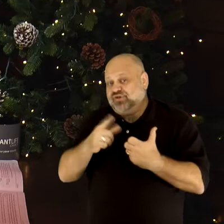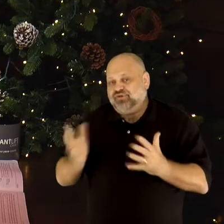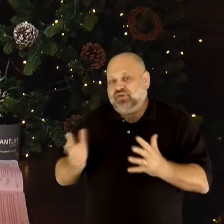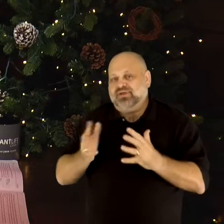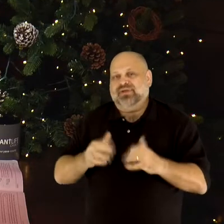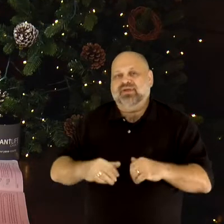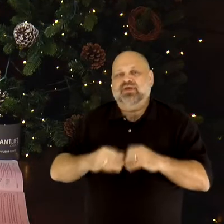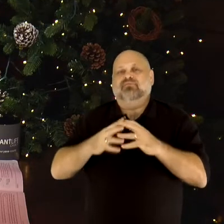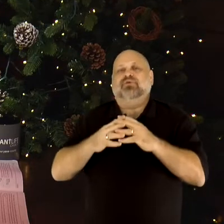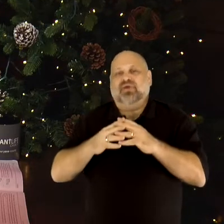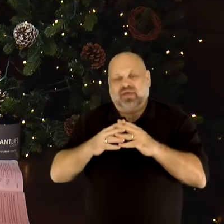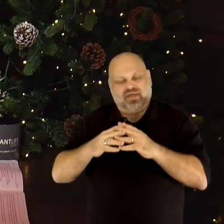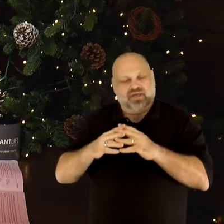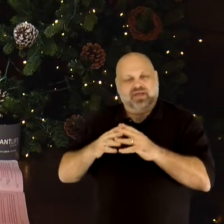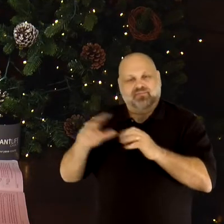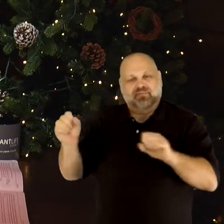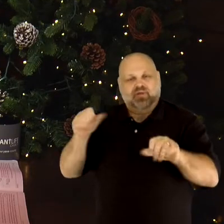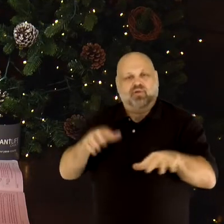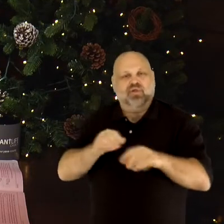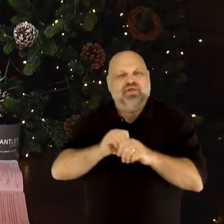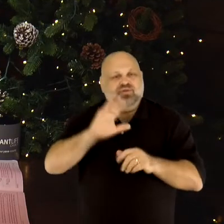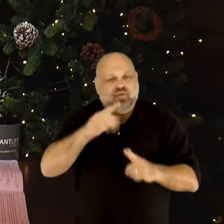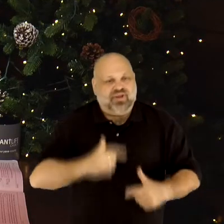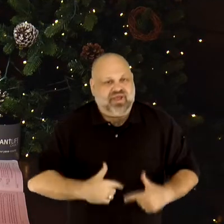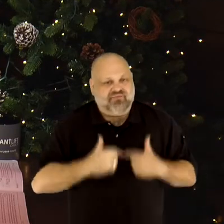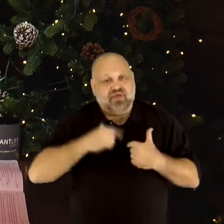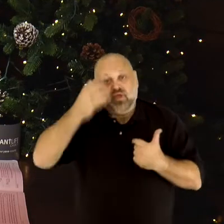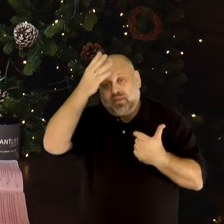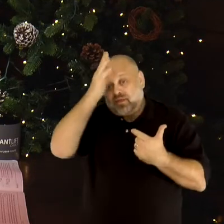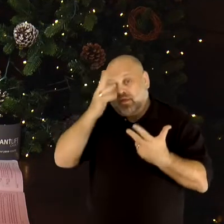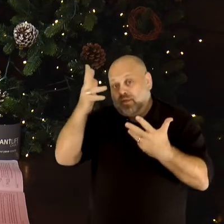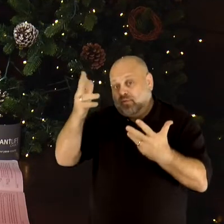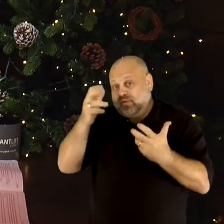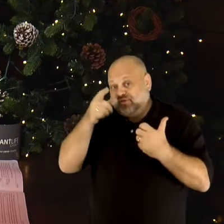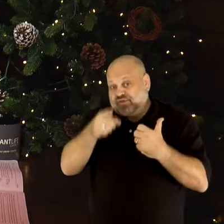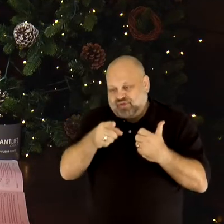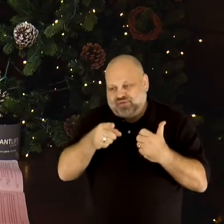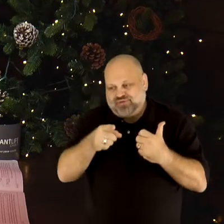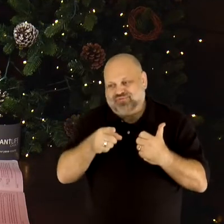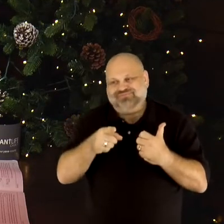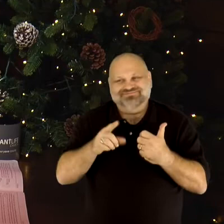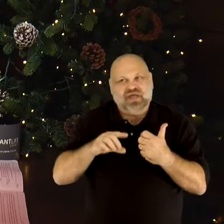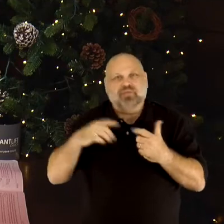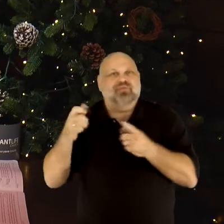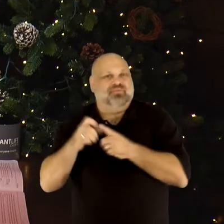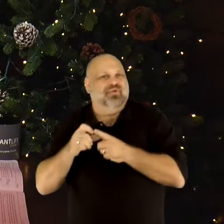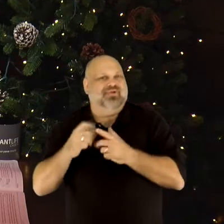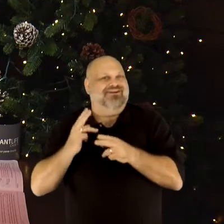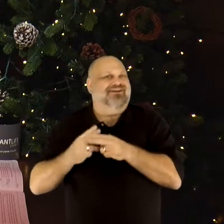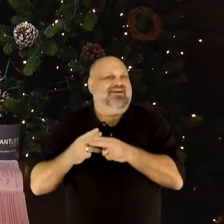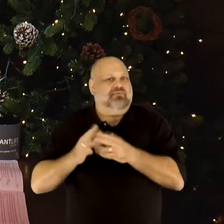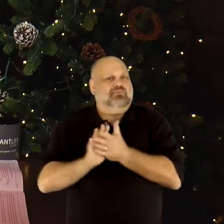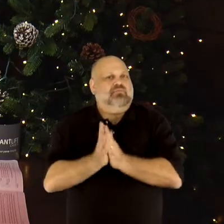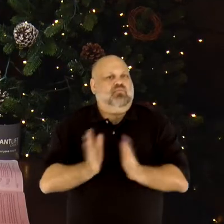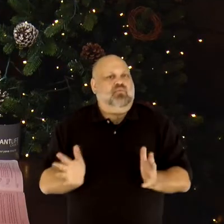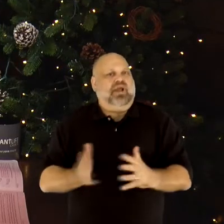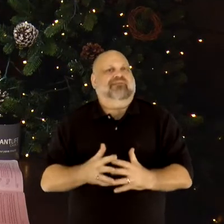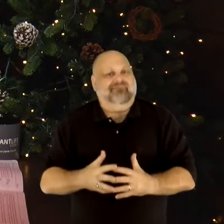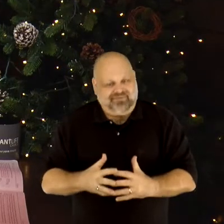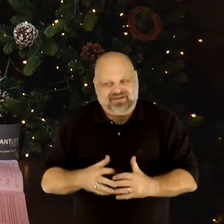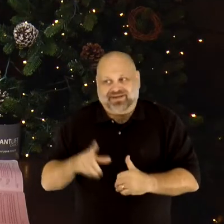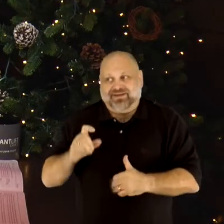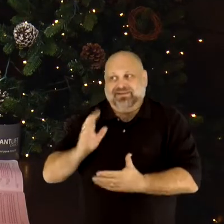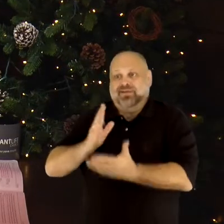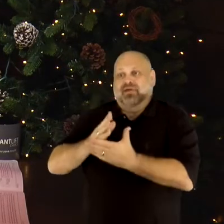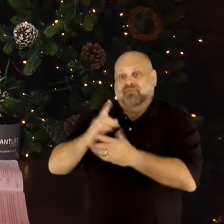life. God wants you, in another word, to get pregnant. We may have to stop for a moment and pray for a